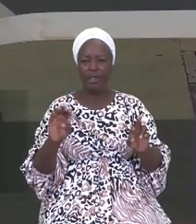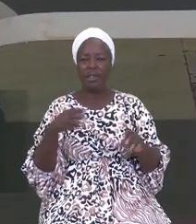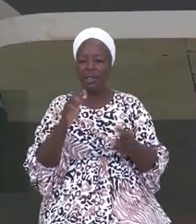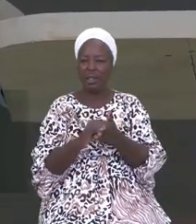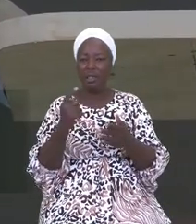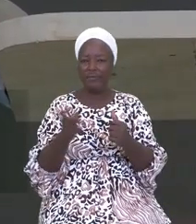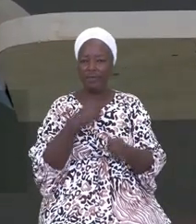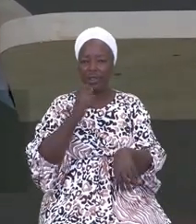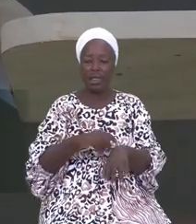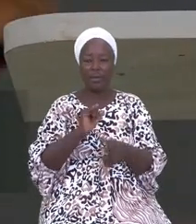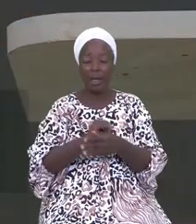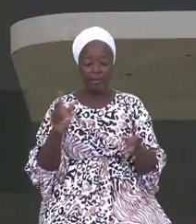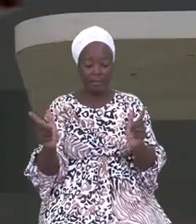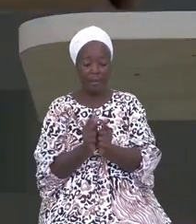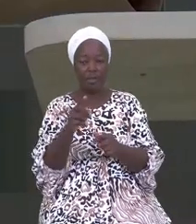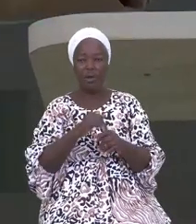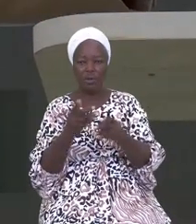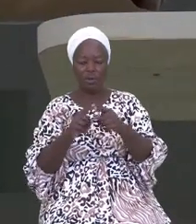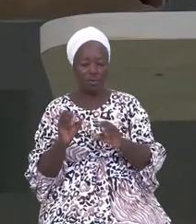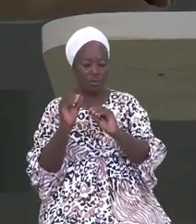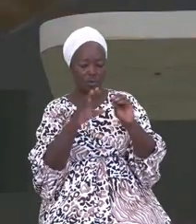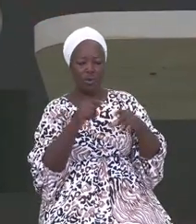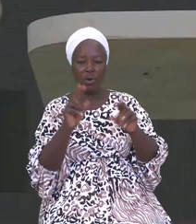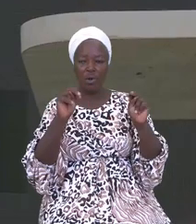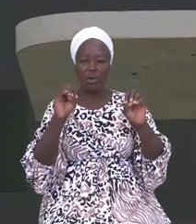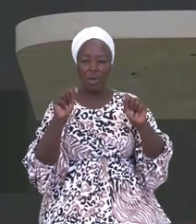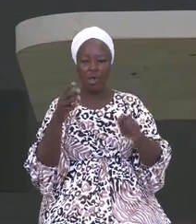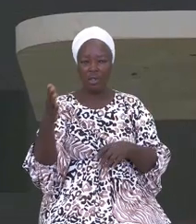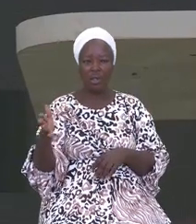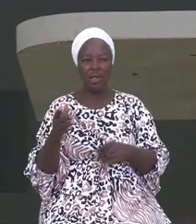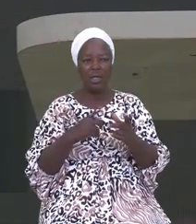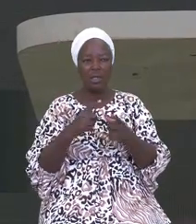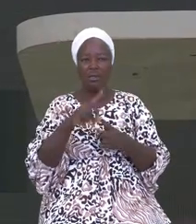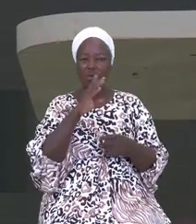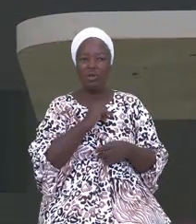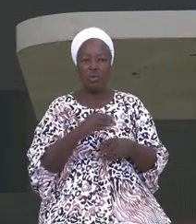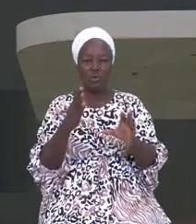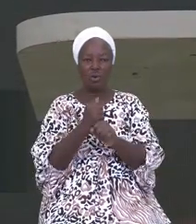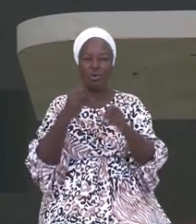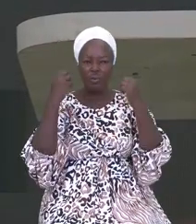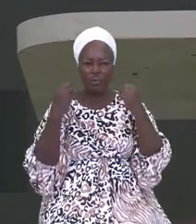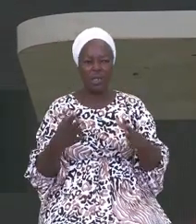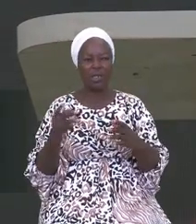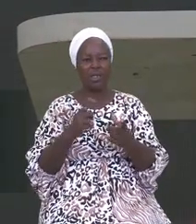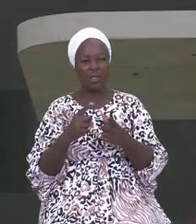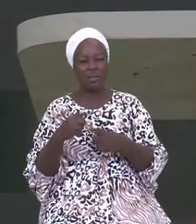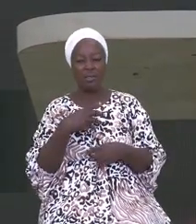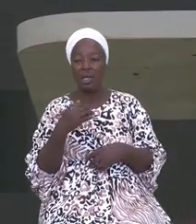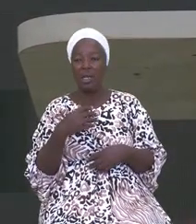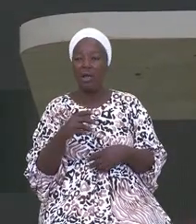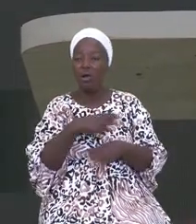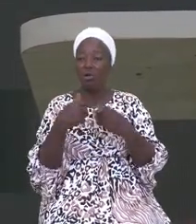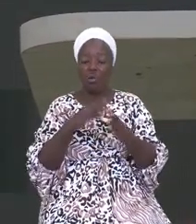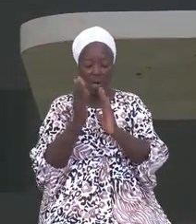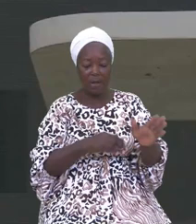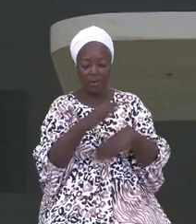your net there, and you did, and you caught a lot. And then I said, follow me, and you left all and you